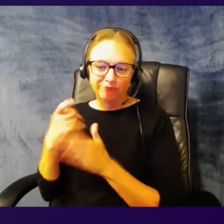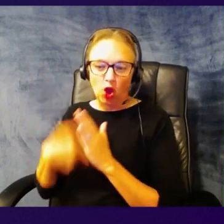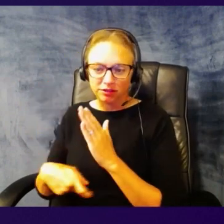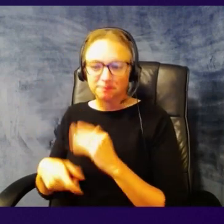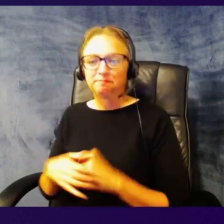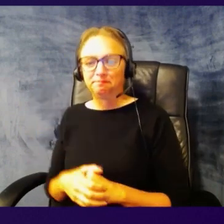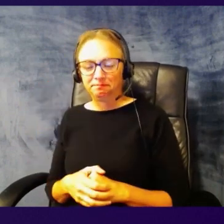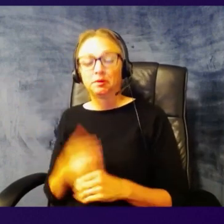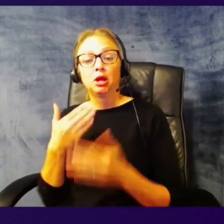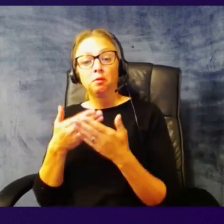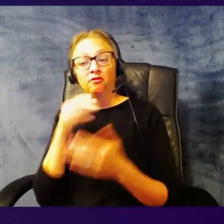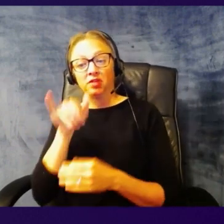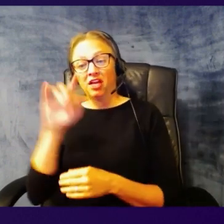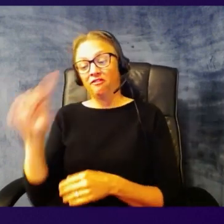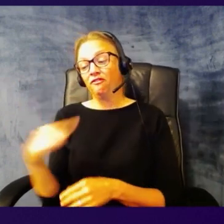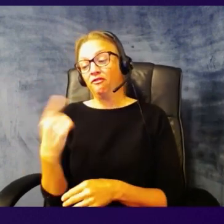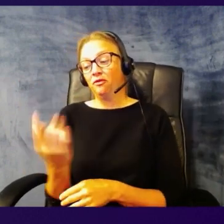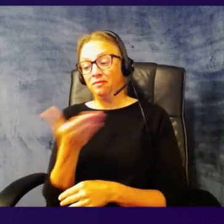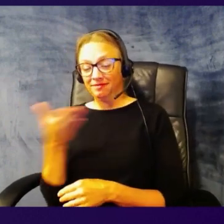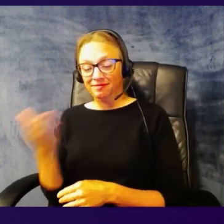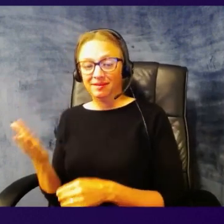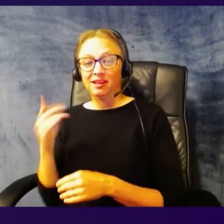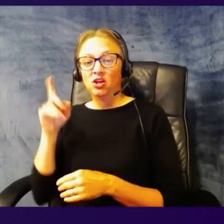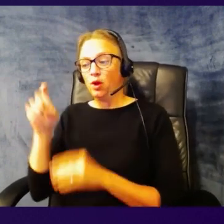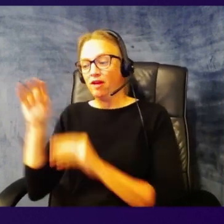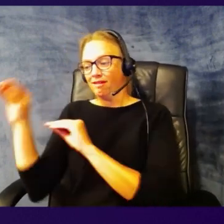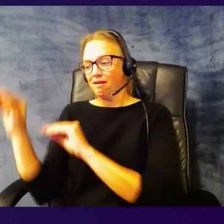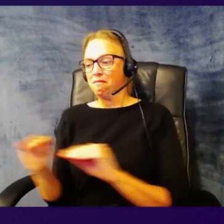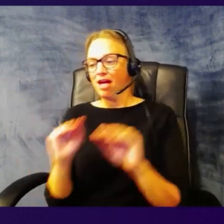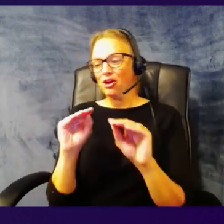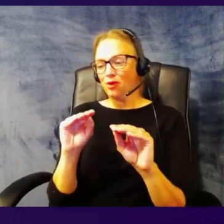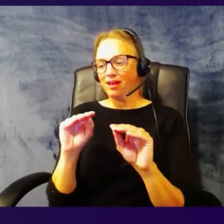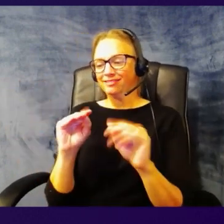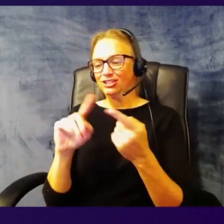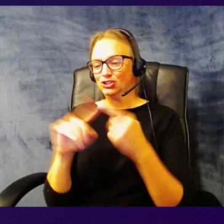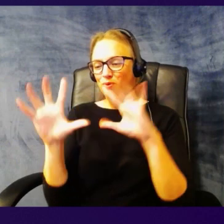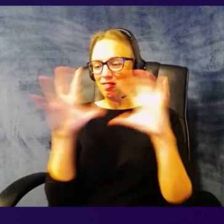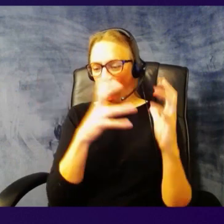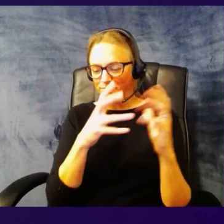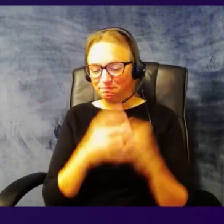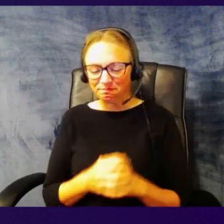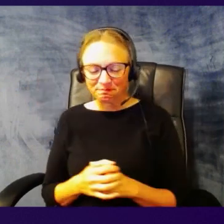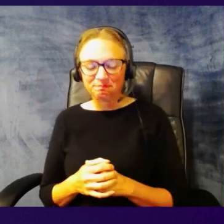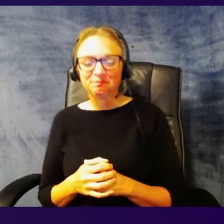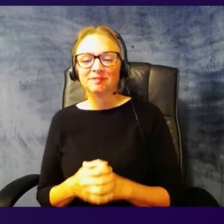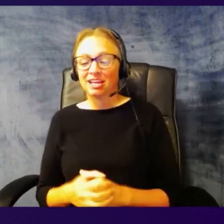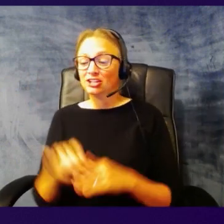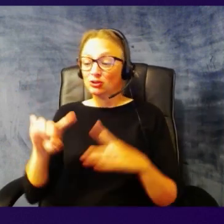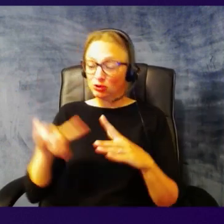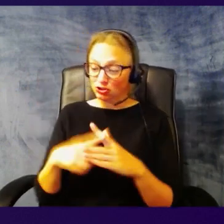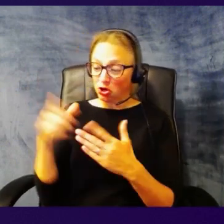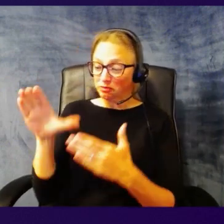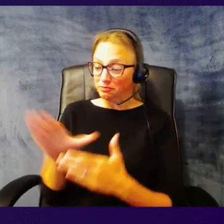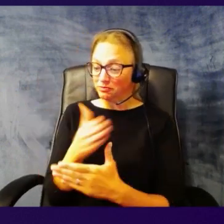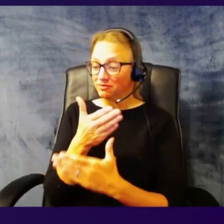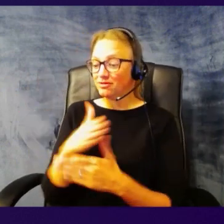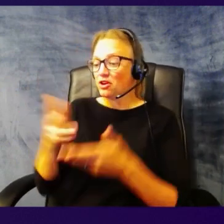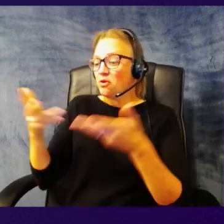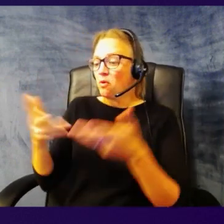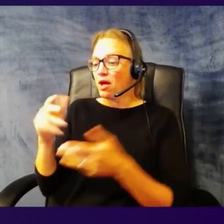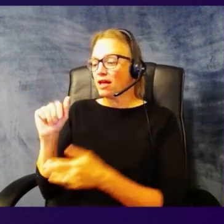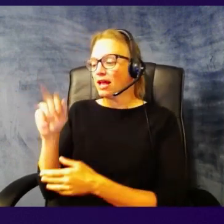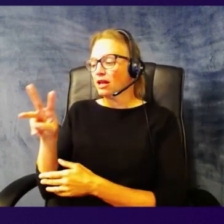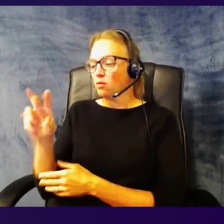the first thing we have to do is actually migrate the data to the cloud. So to start us off, can you share a little bit about what AWS